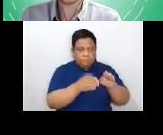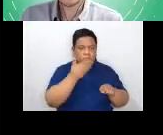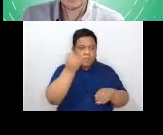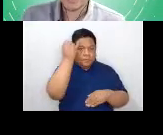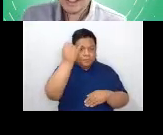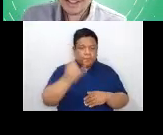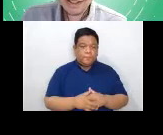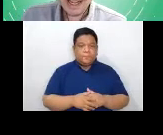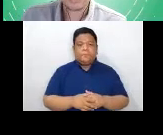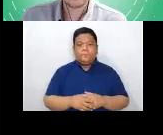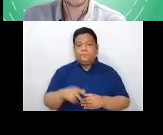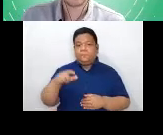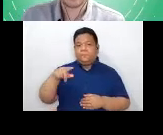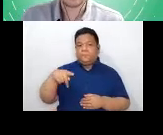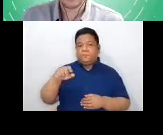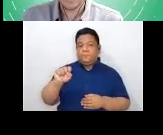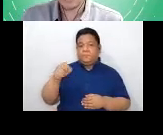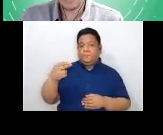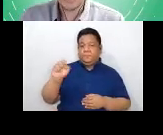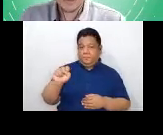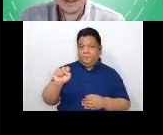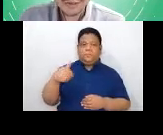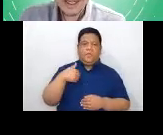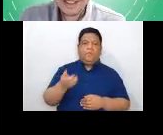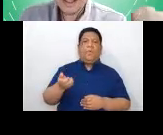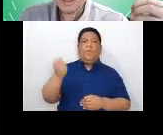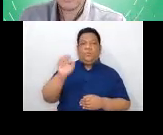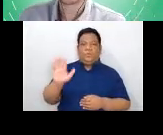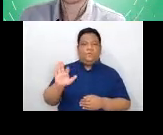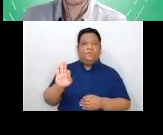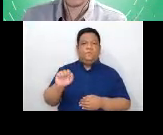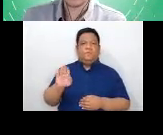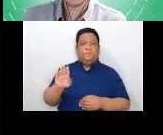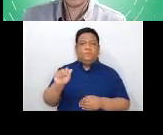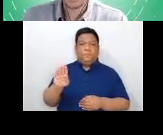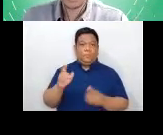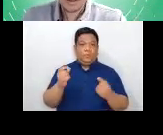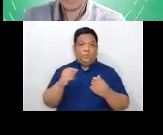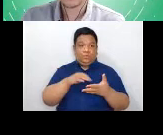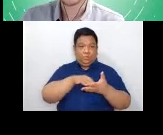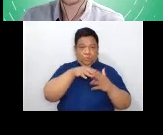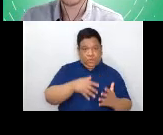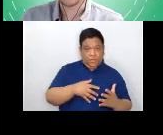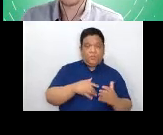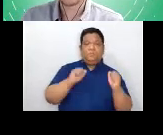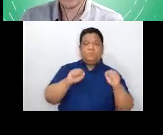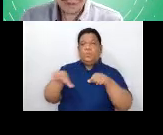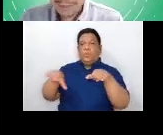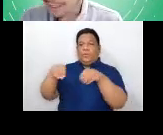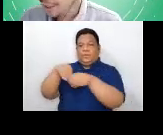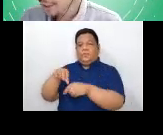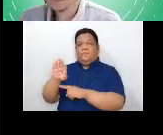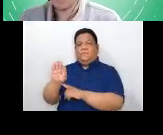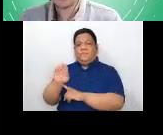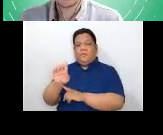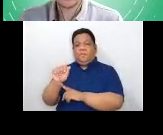example, PSHS has their own Fab Lab. And what they do is they allow students to work in the Fab Lab. So